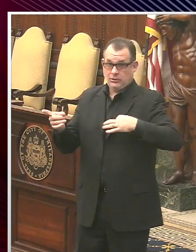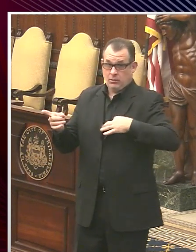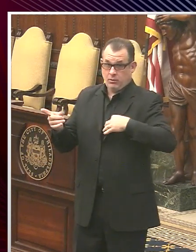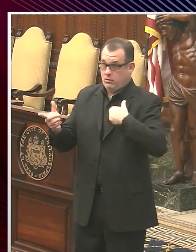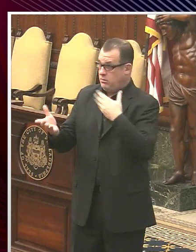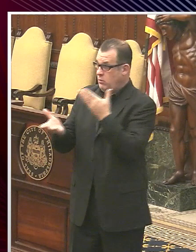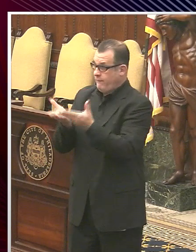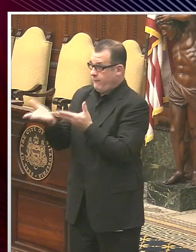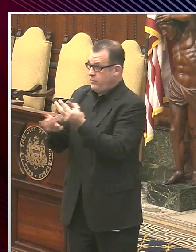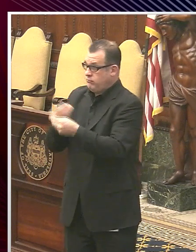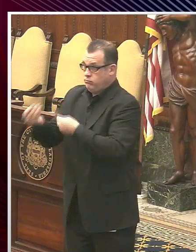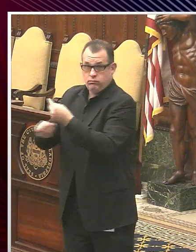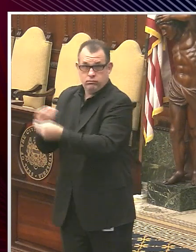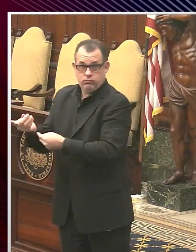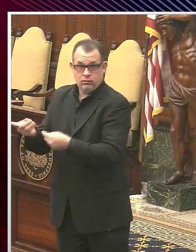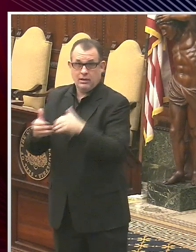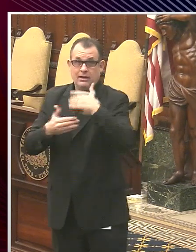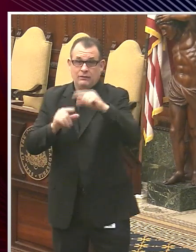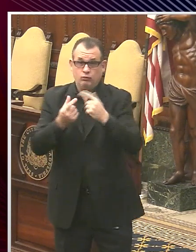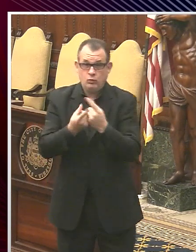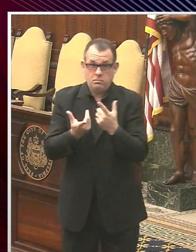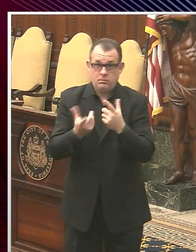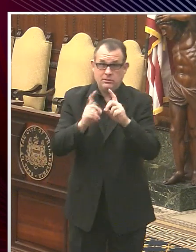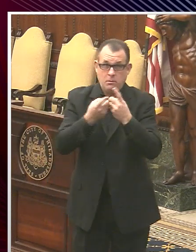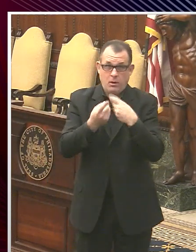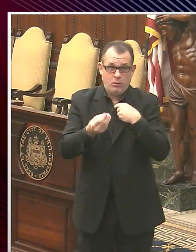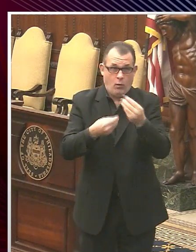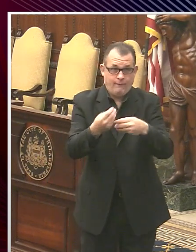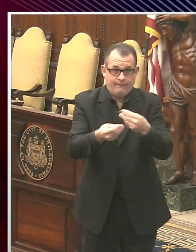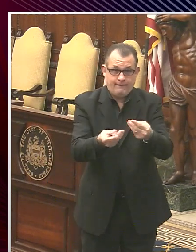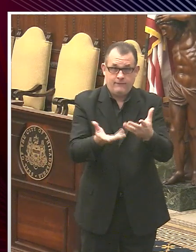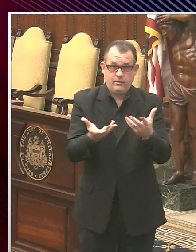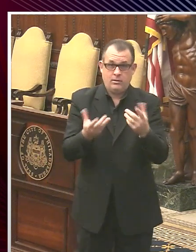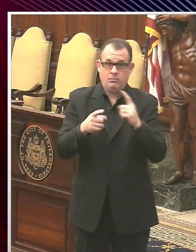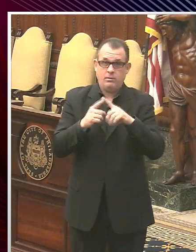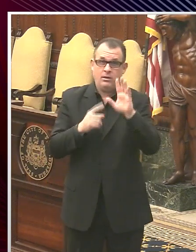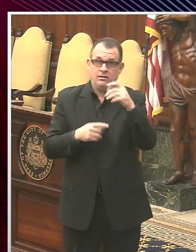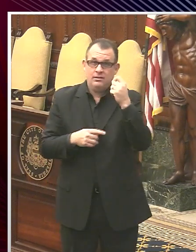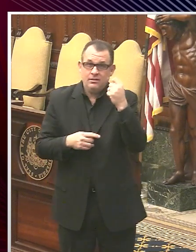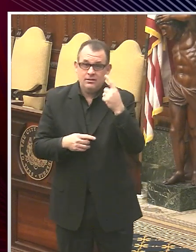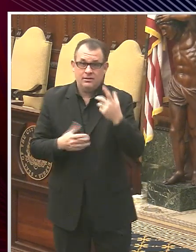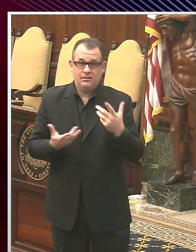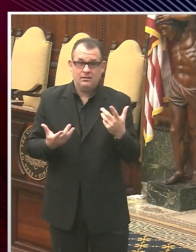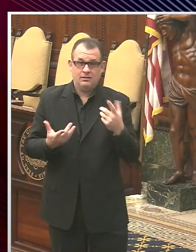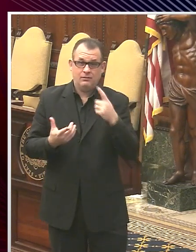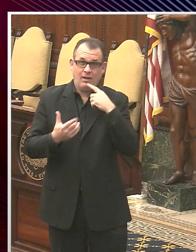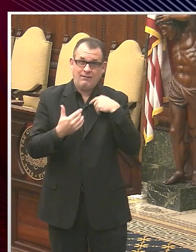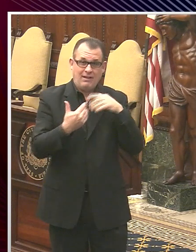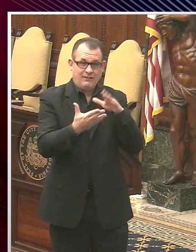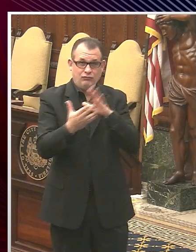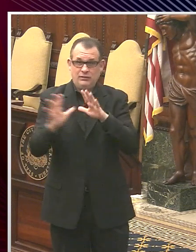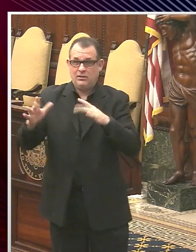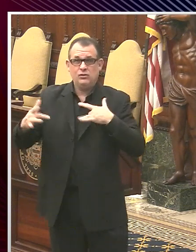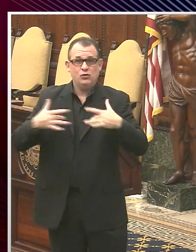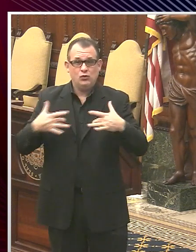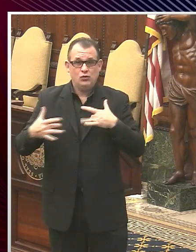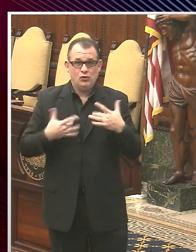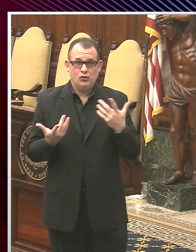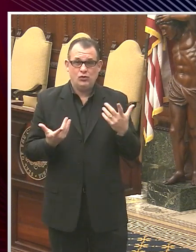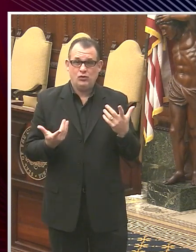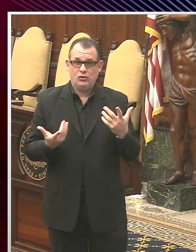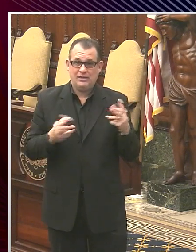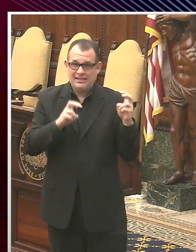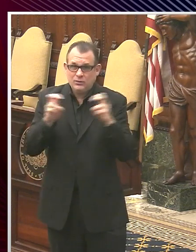And they've had conversations, with people to try to figure out what are your concerns and how can we address those concerns. They're looking at those. And I don't think this is going to